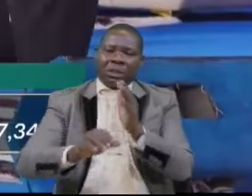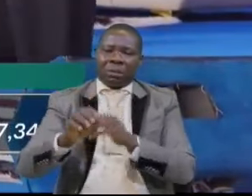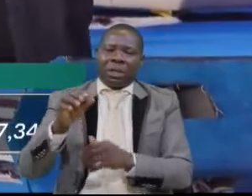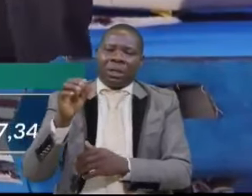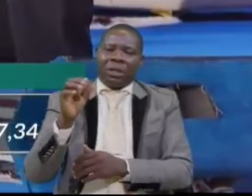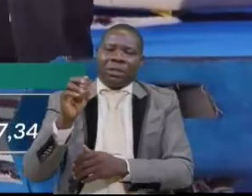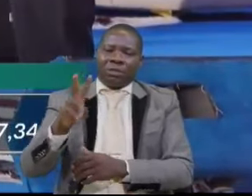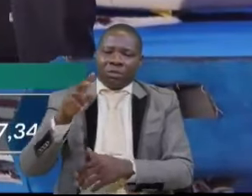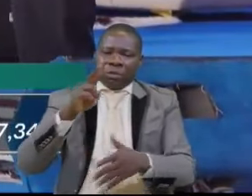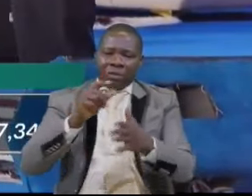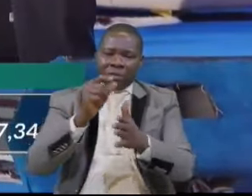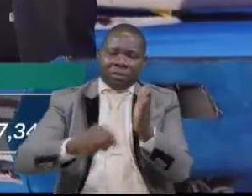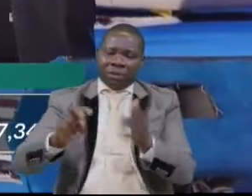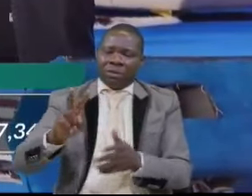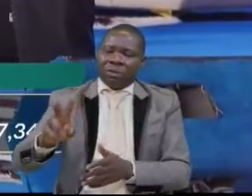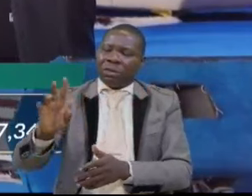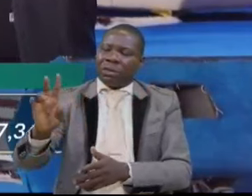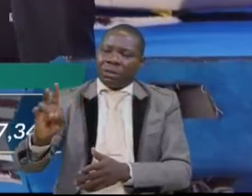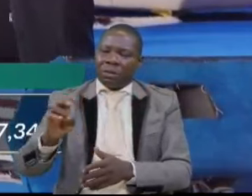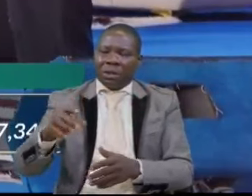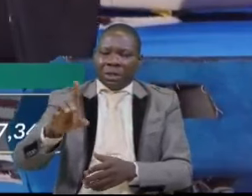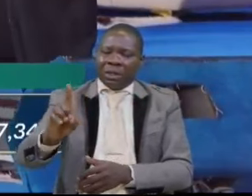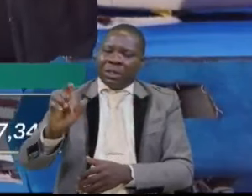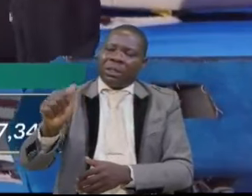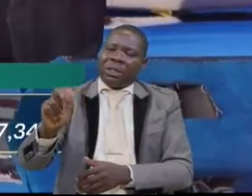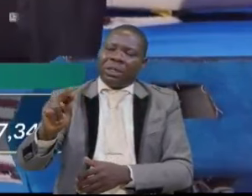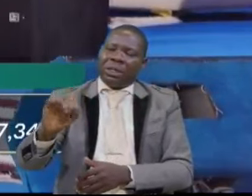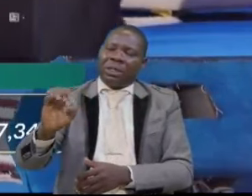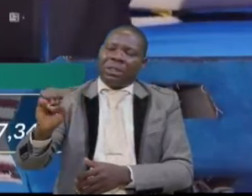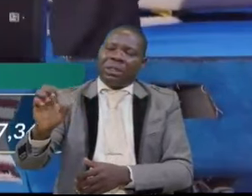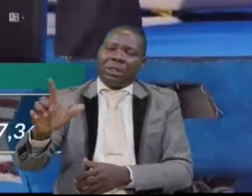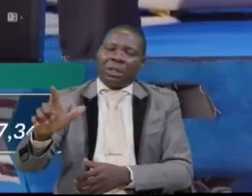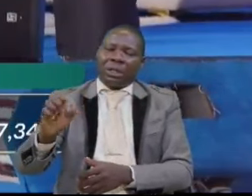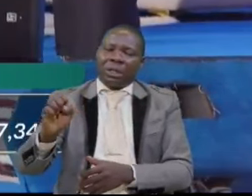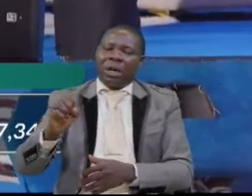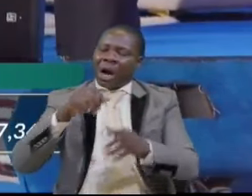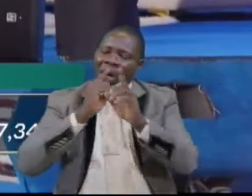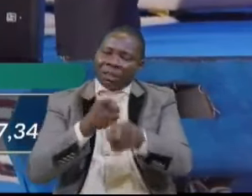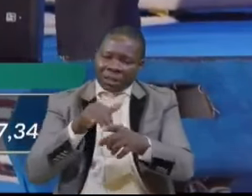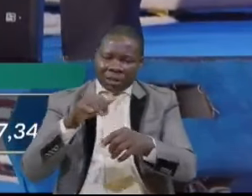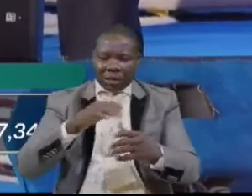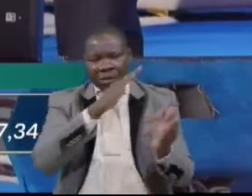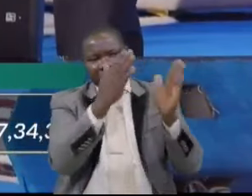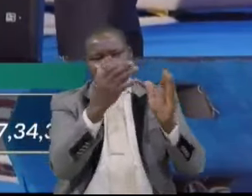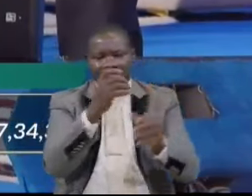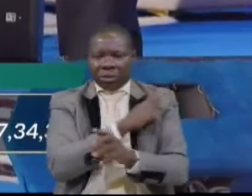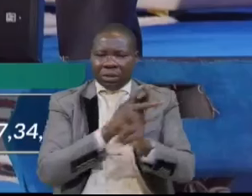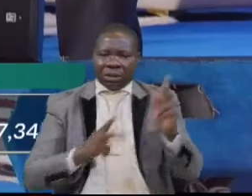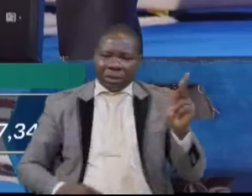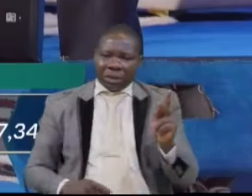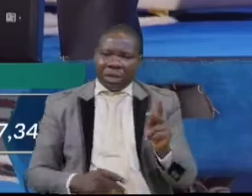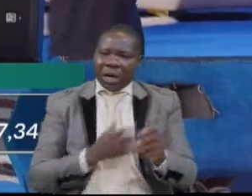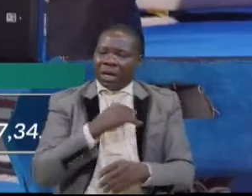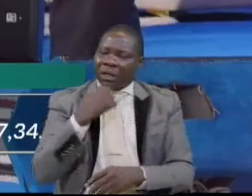said, Daniel answered in the presence of the king and said, the secret which the